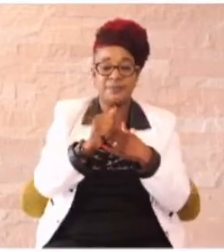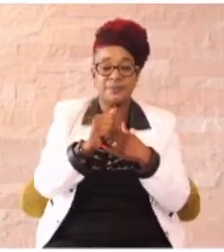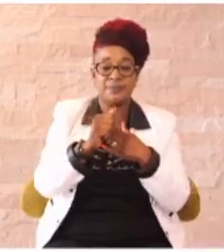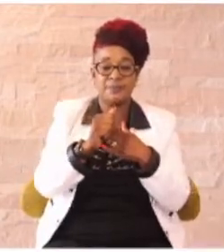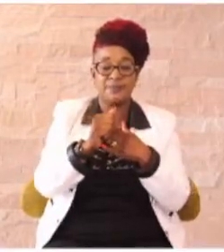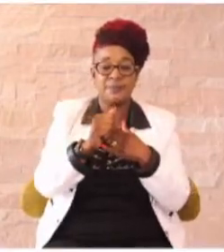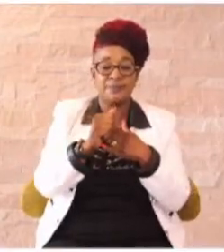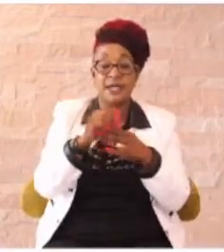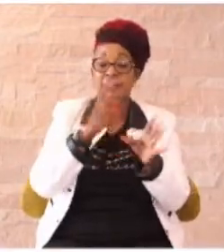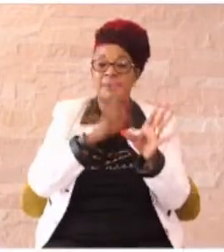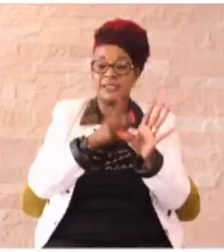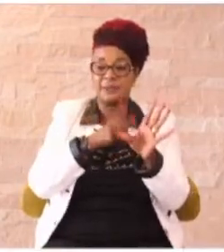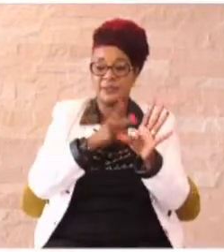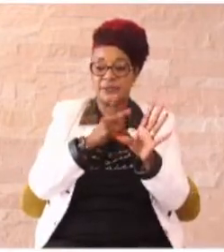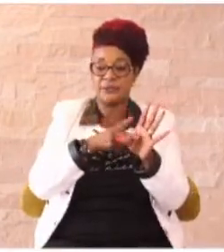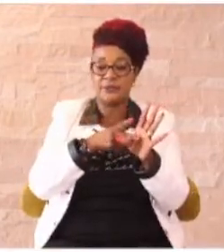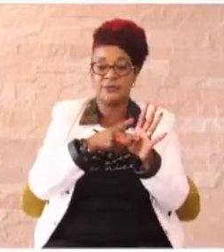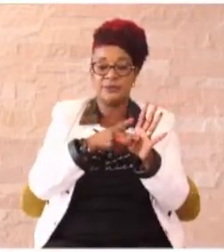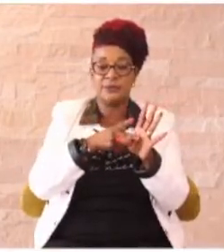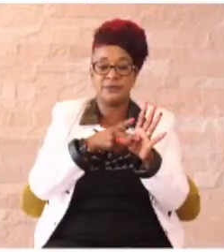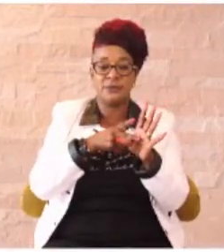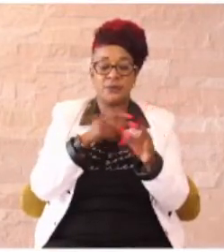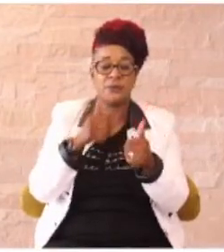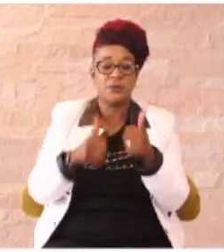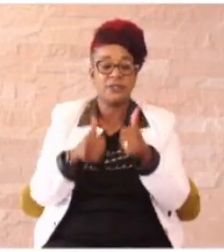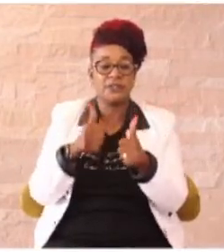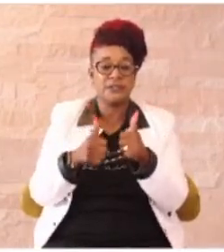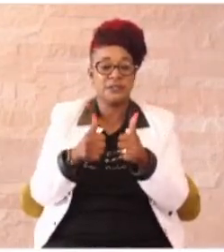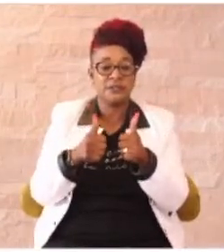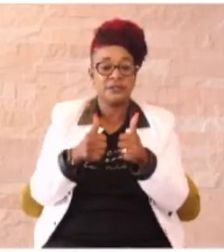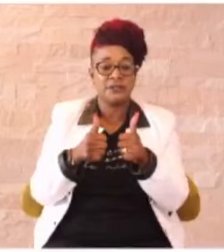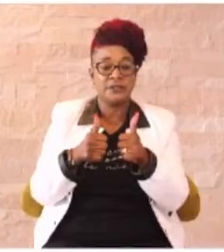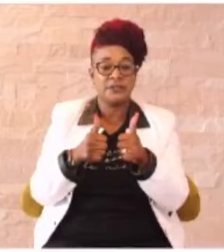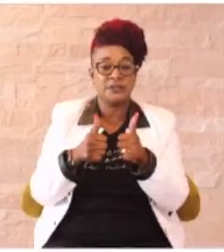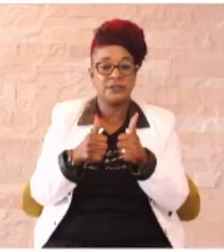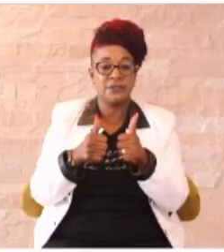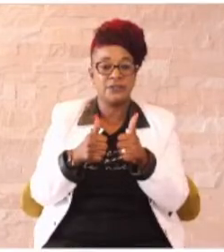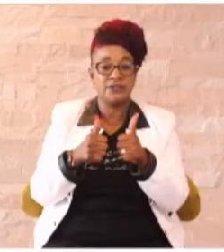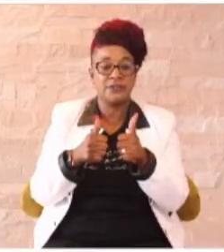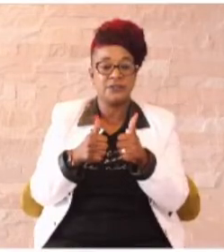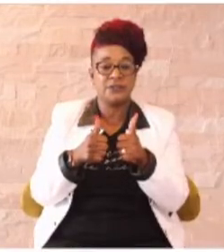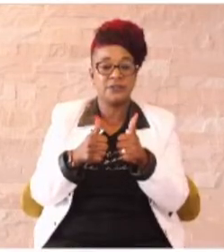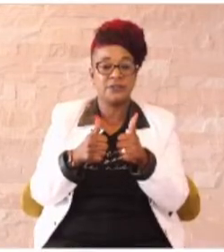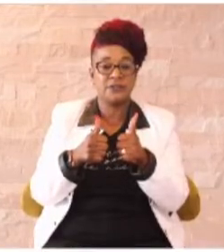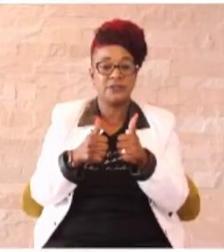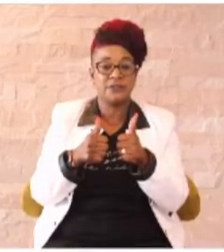participation at all levels, which I will take